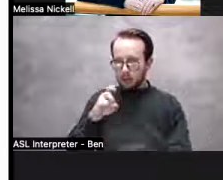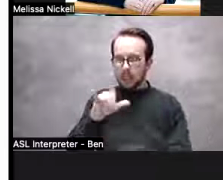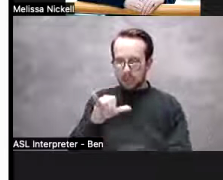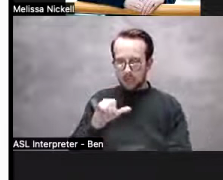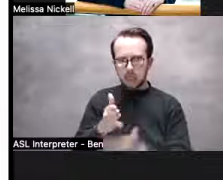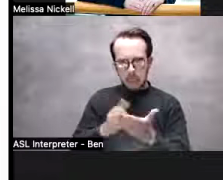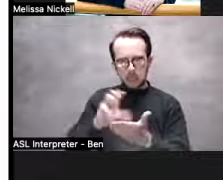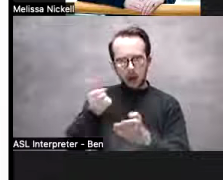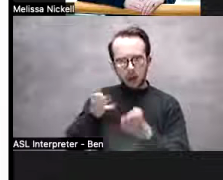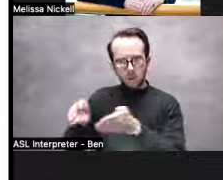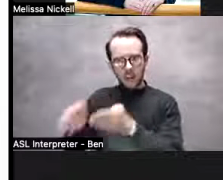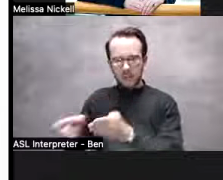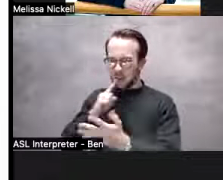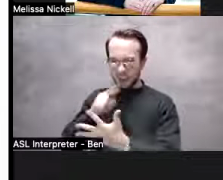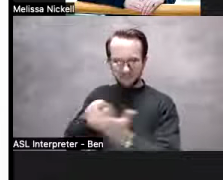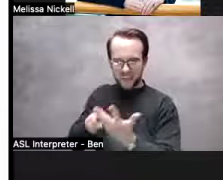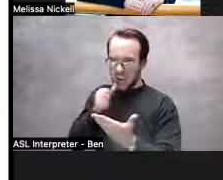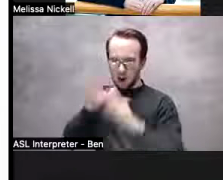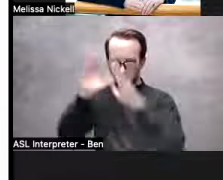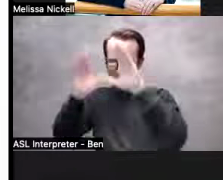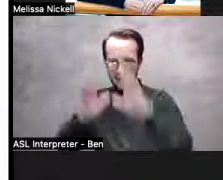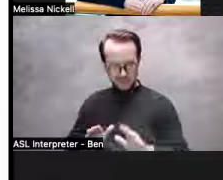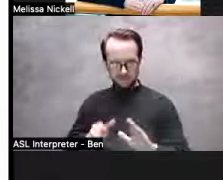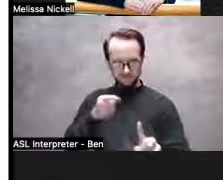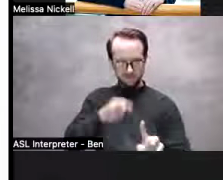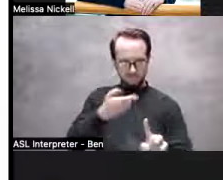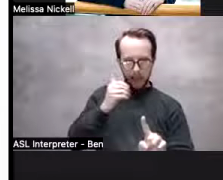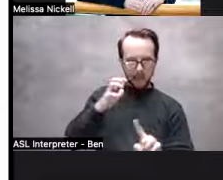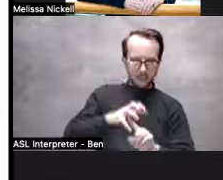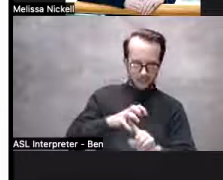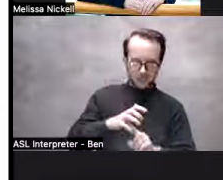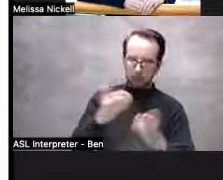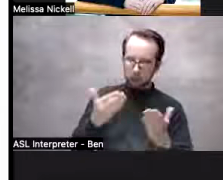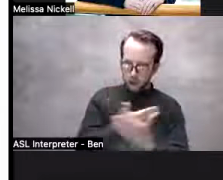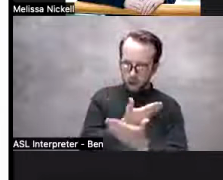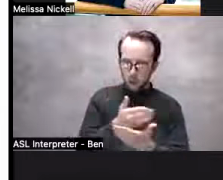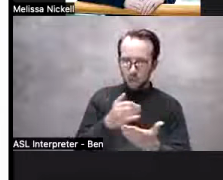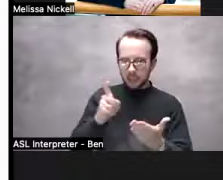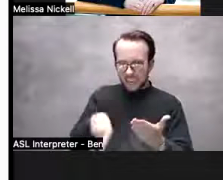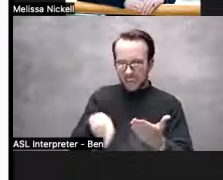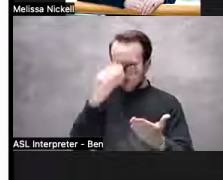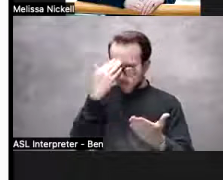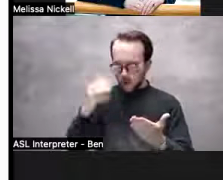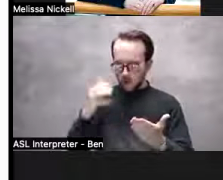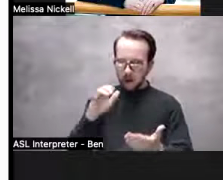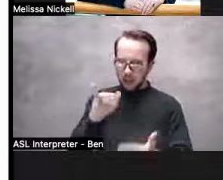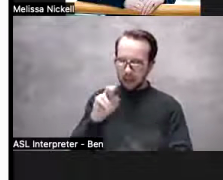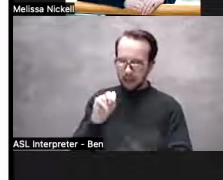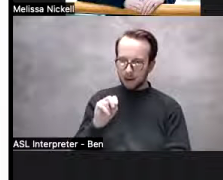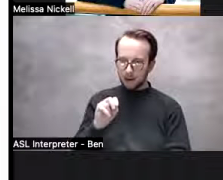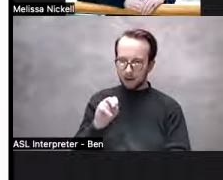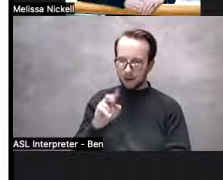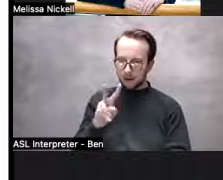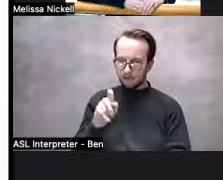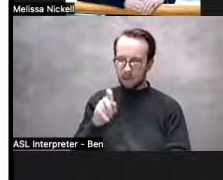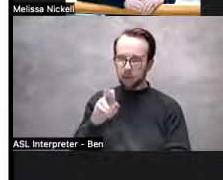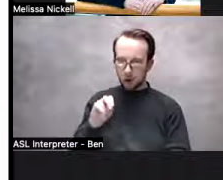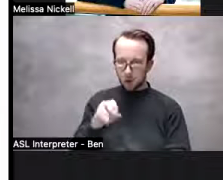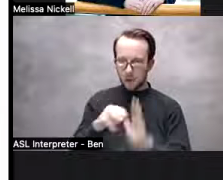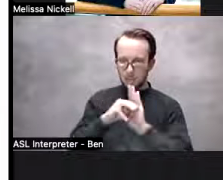aren't really great. So there's a real need to come up with in vitro models to sort of understand this disease and to monitor disease.